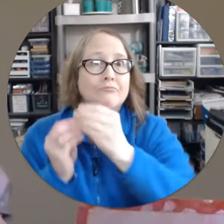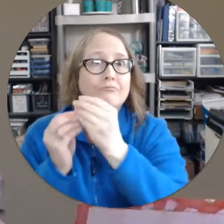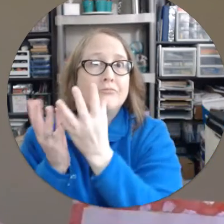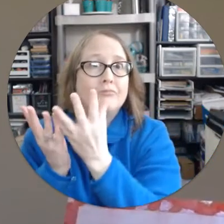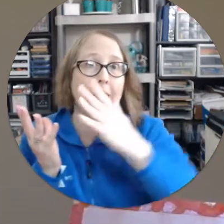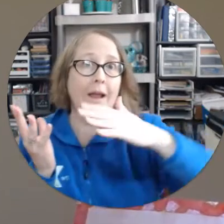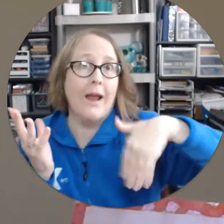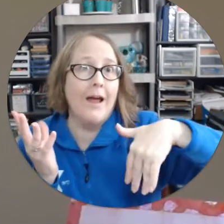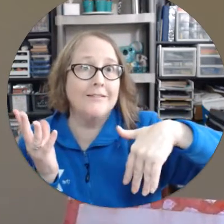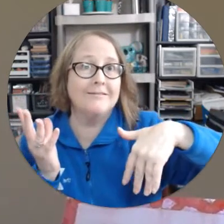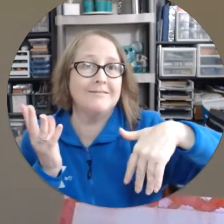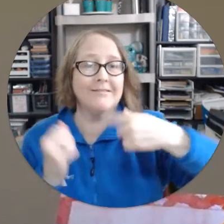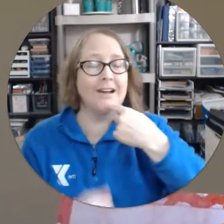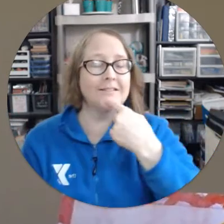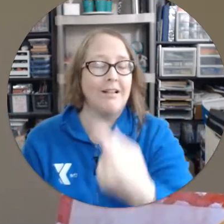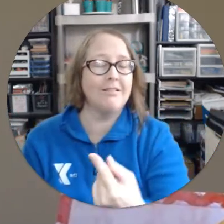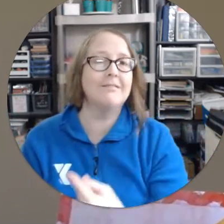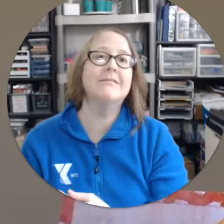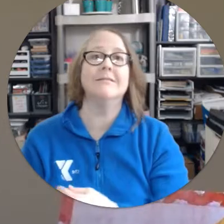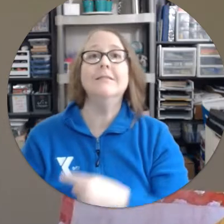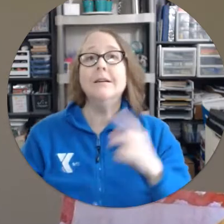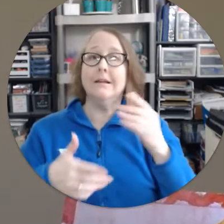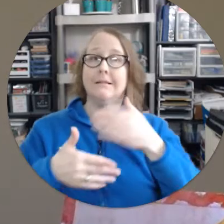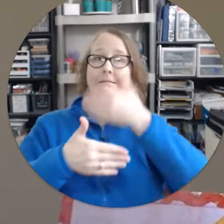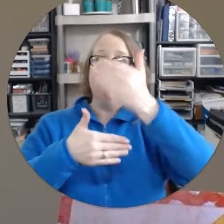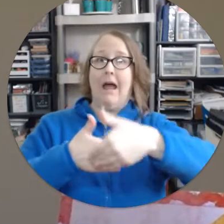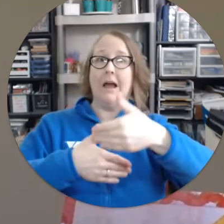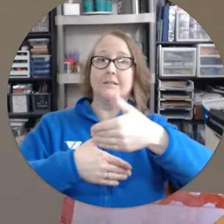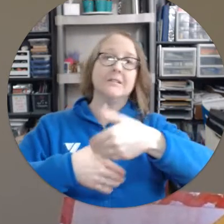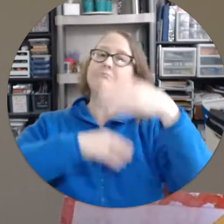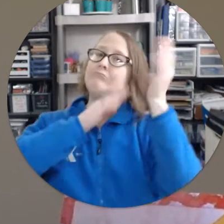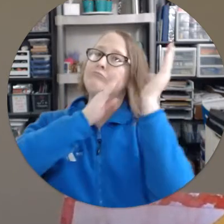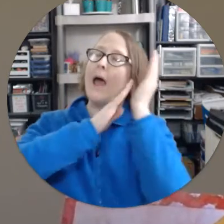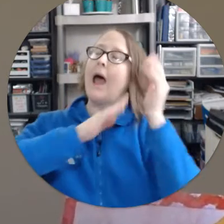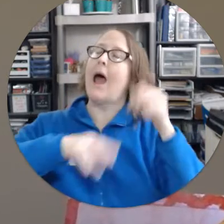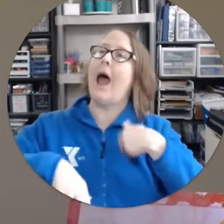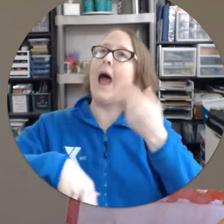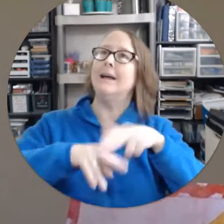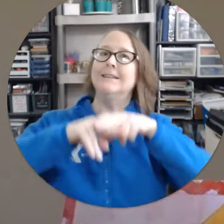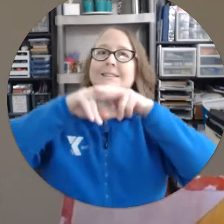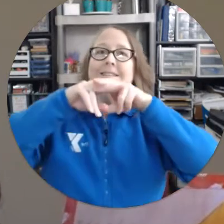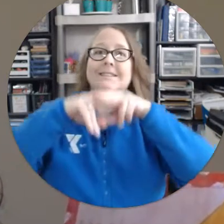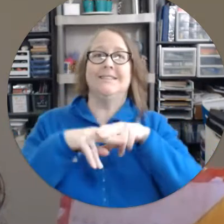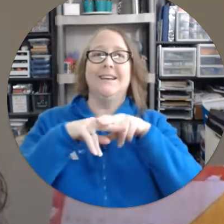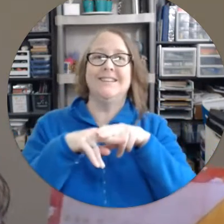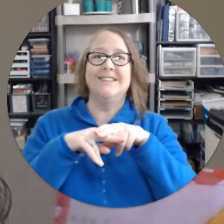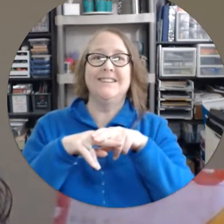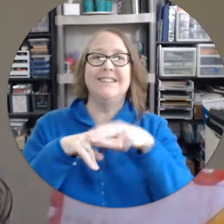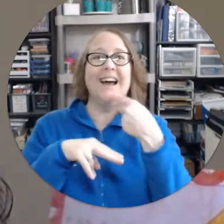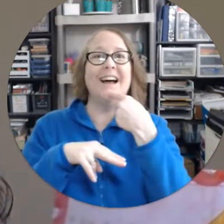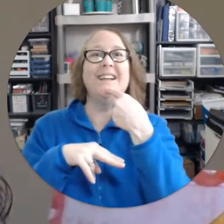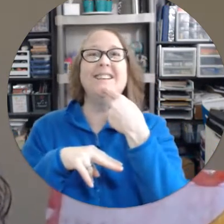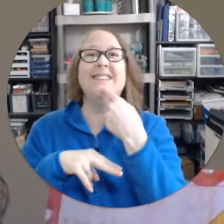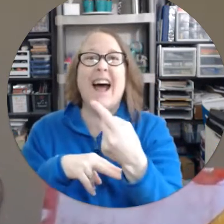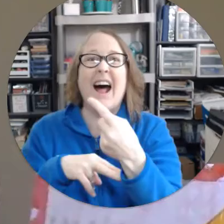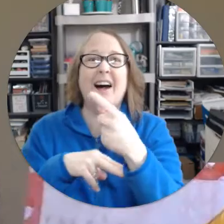Then I sit on her bed and tell her about